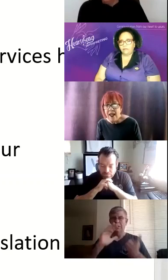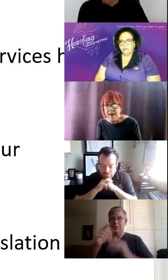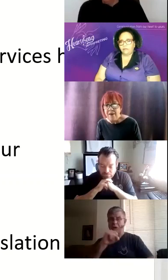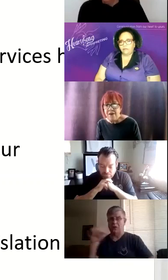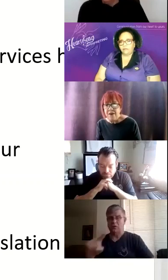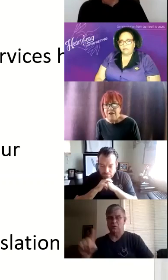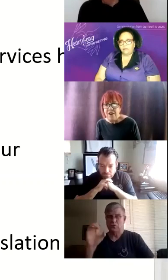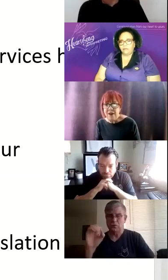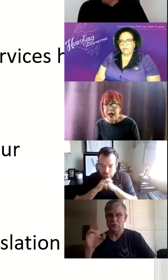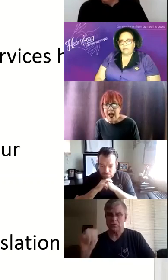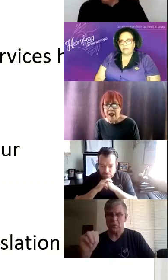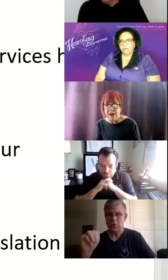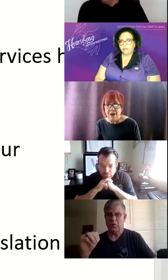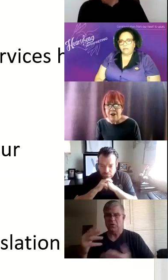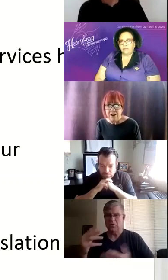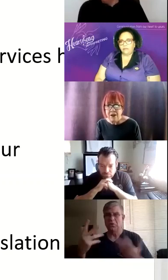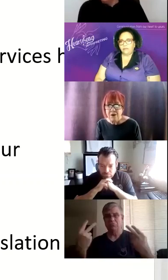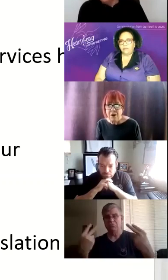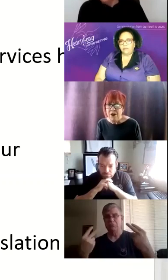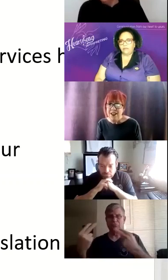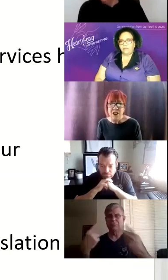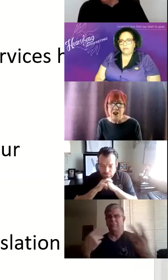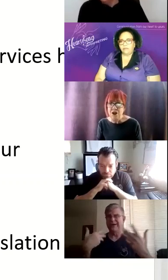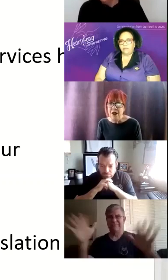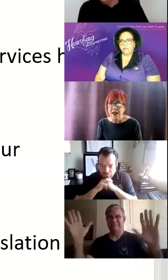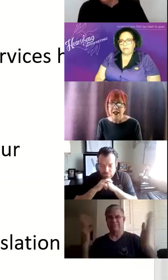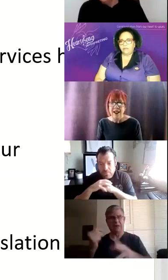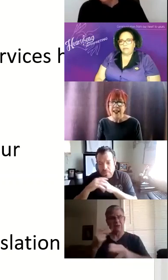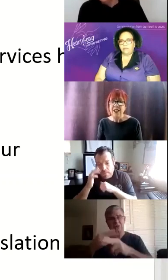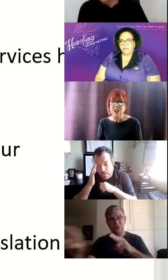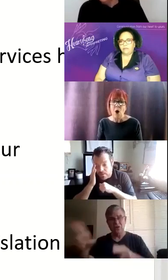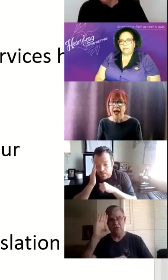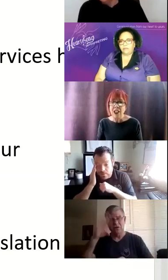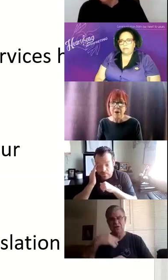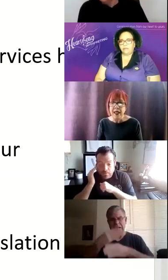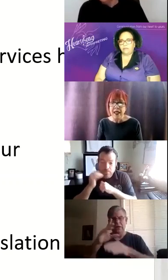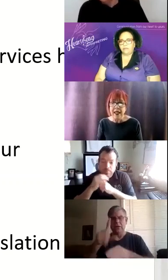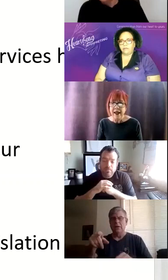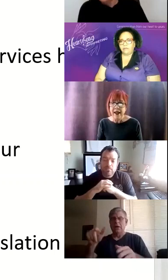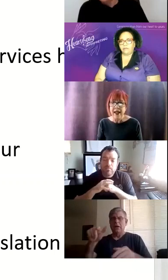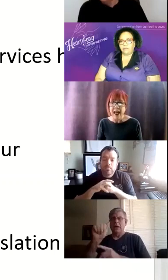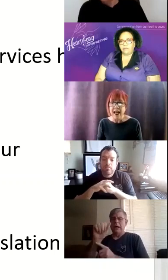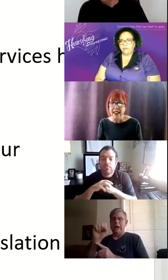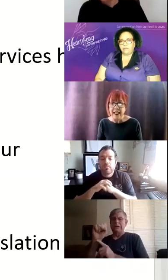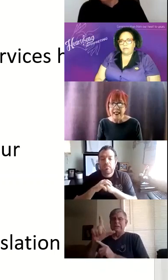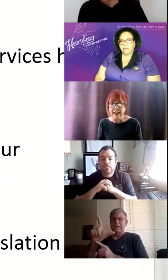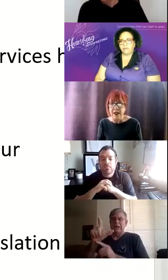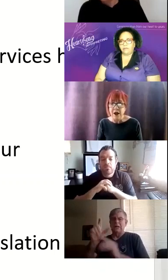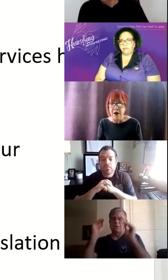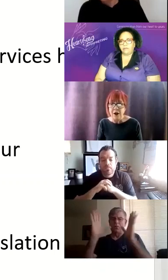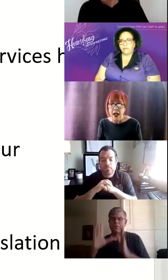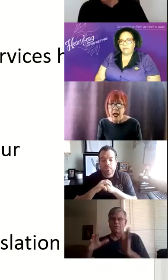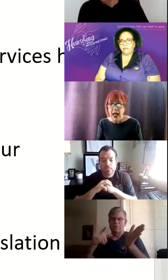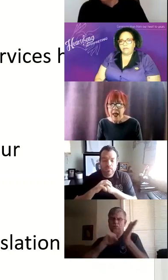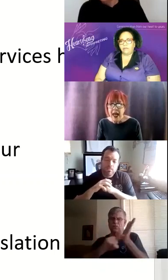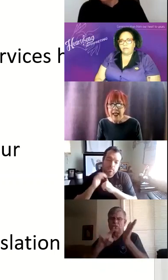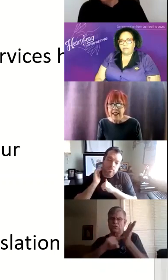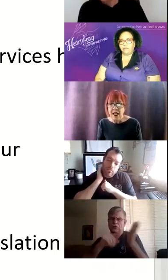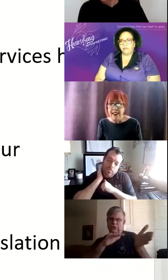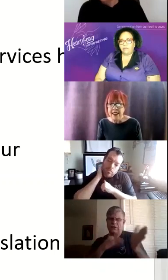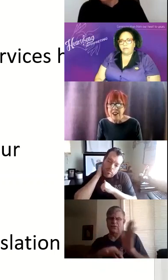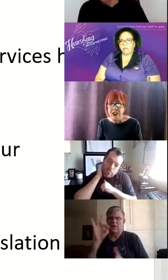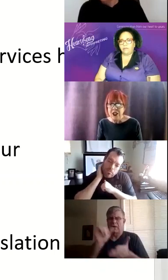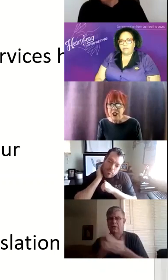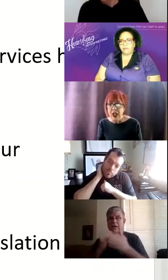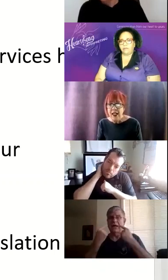and the feedback. But with Zoom, they just watch me and that's it, you know. And the